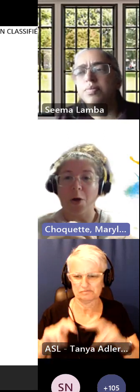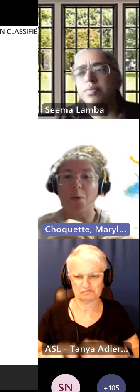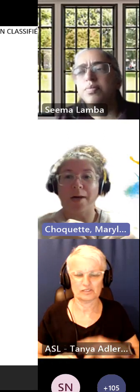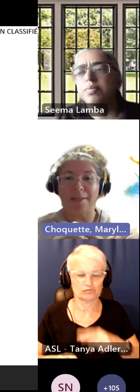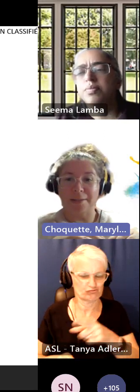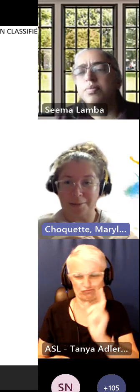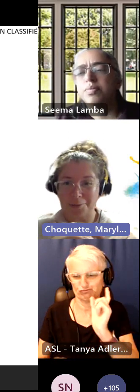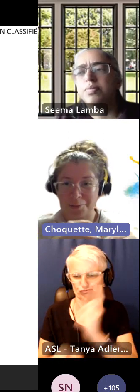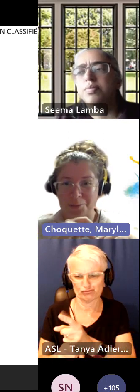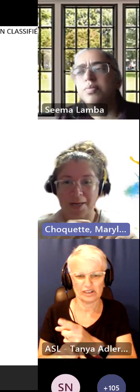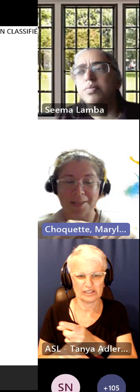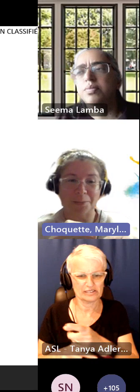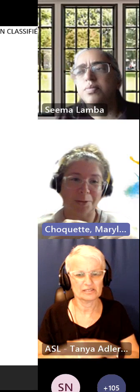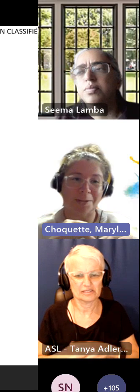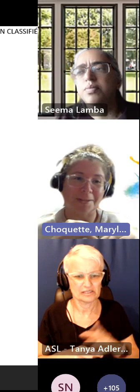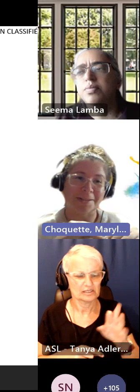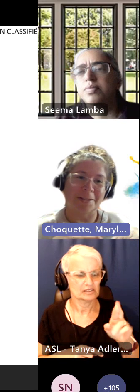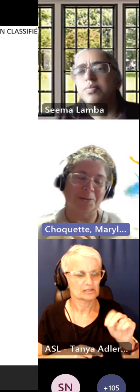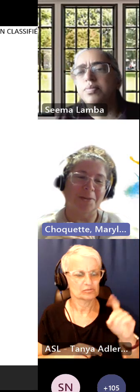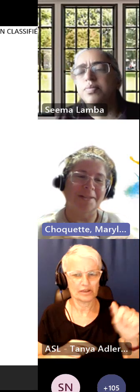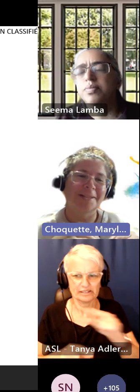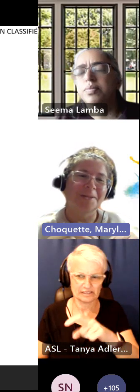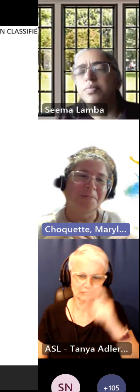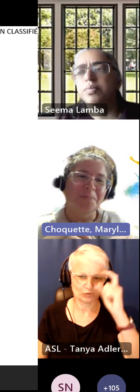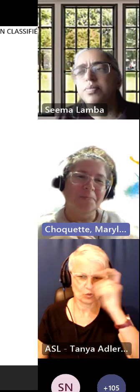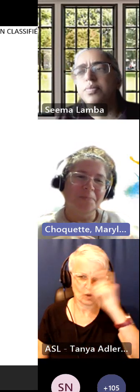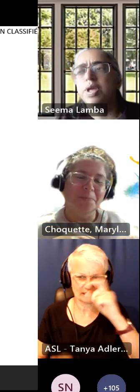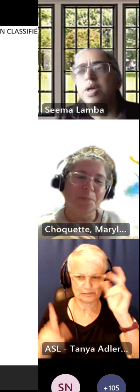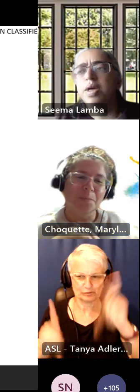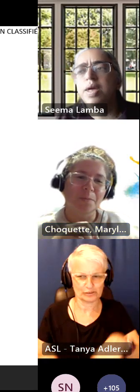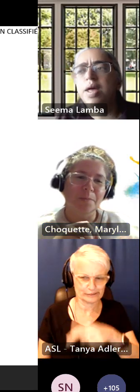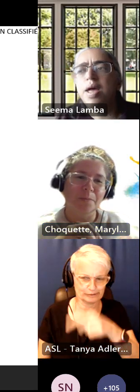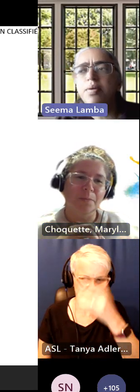a wise person as well.